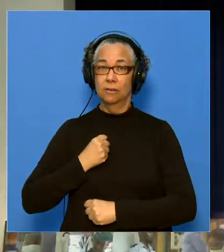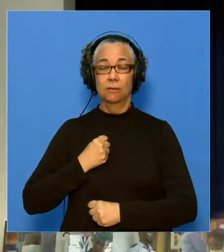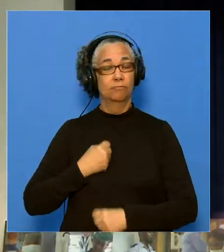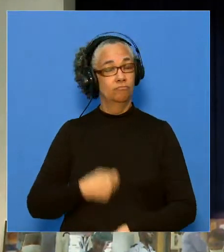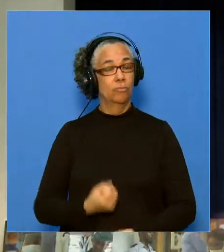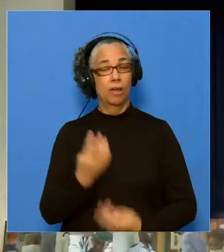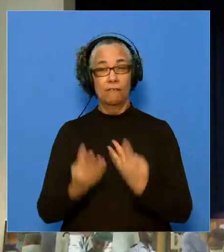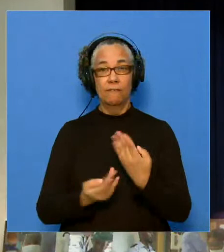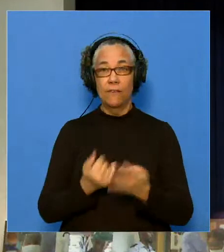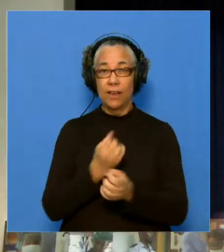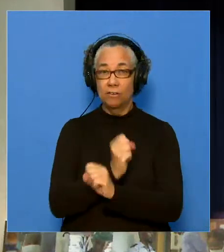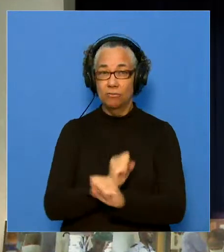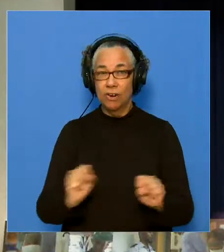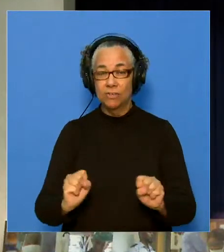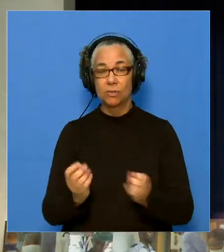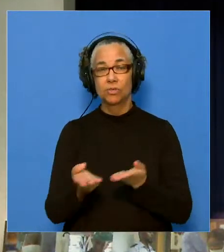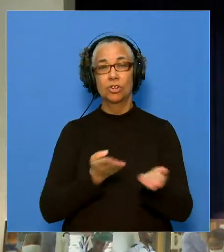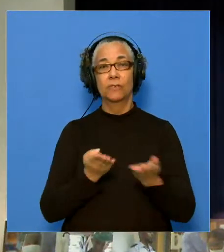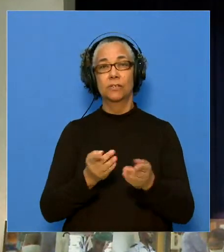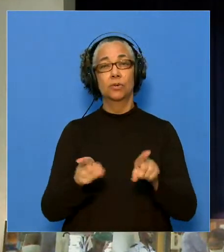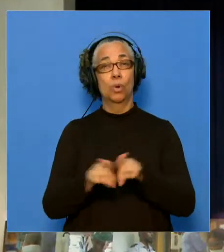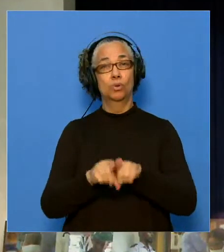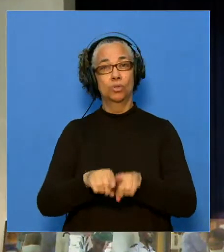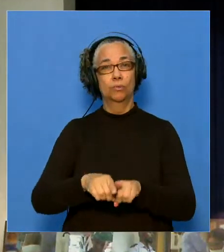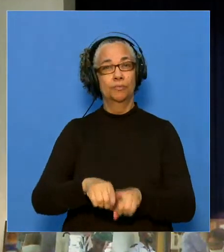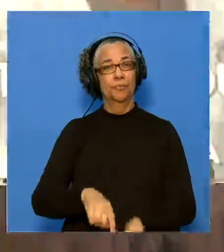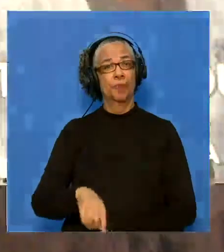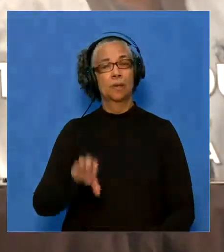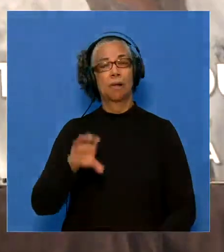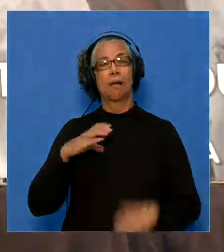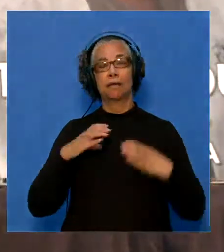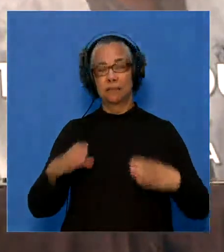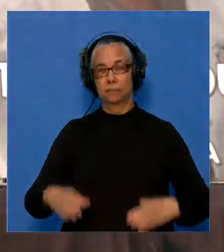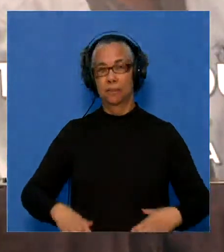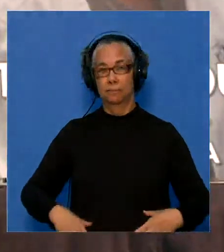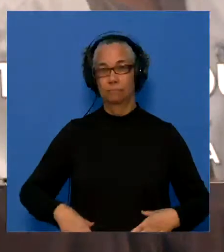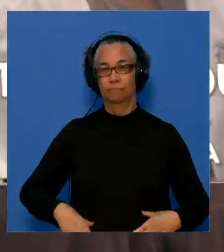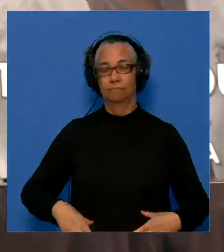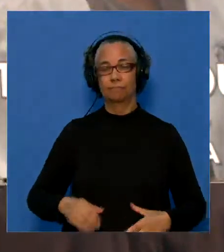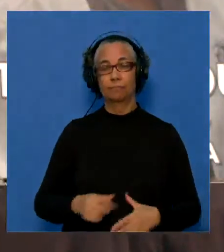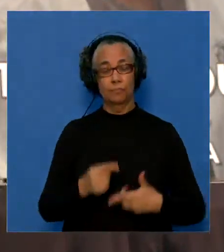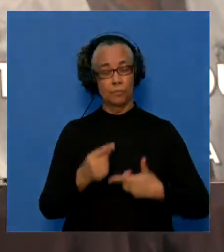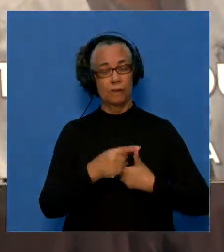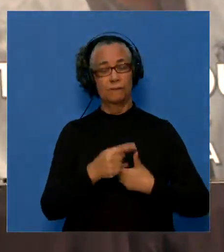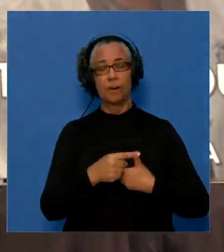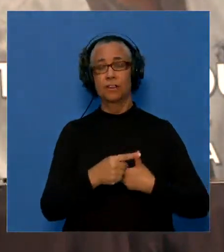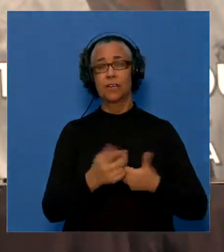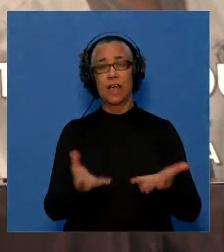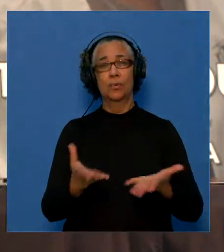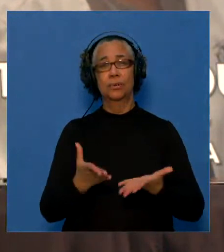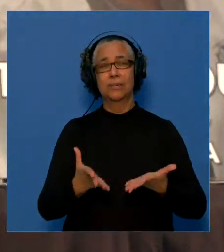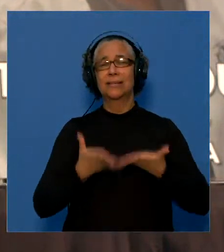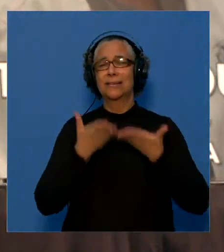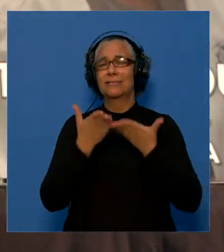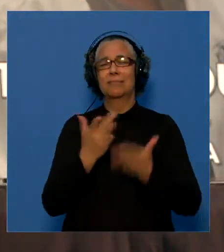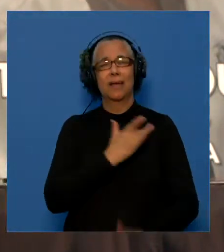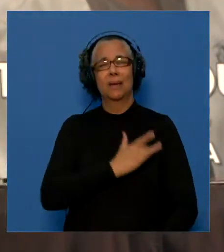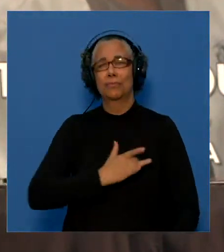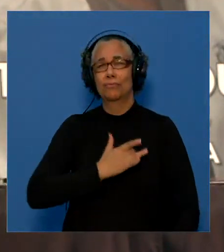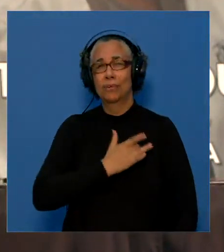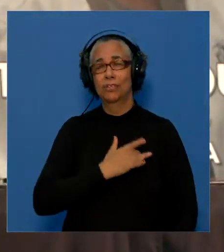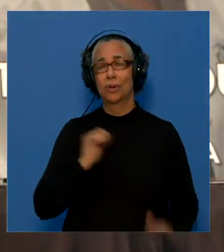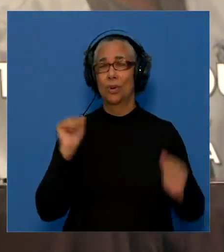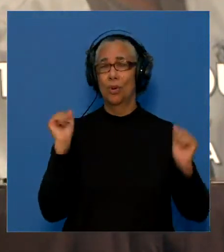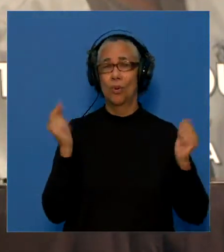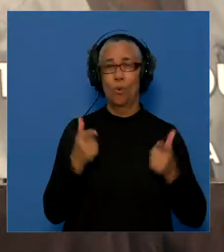and Rescue Service, and the Customs Department. First and foremost, I wish to extend my appreciation to